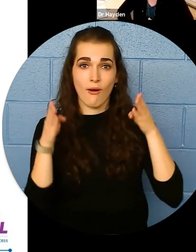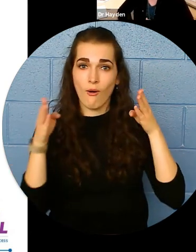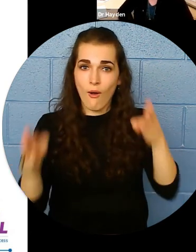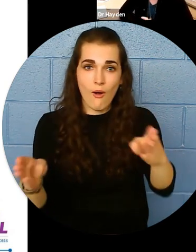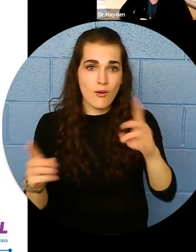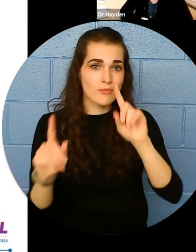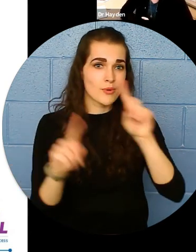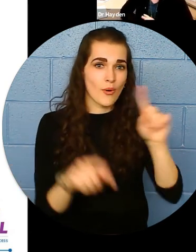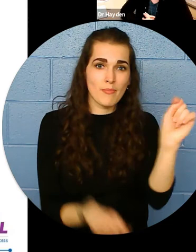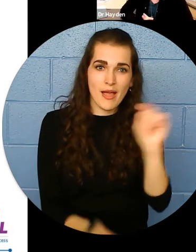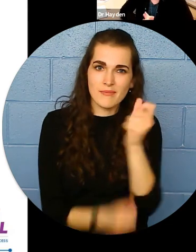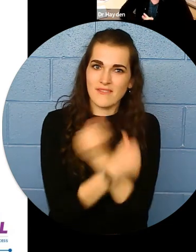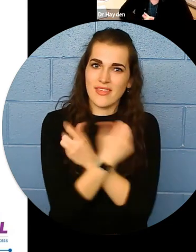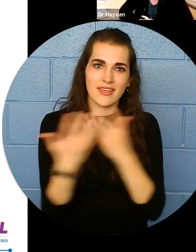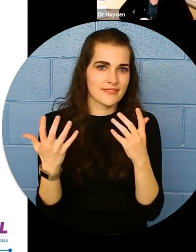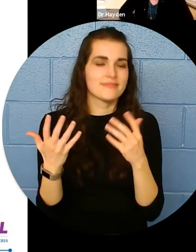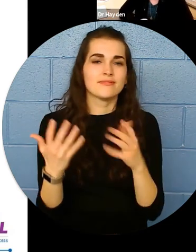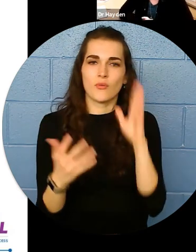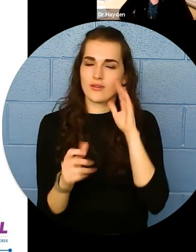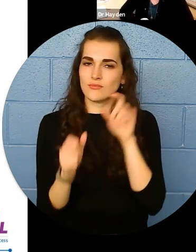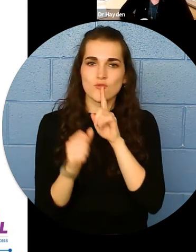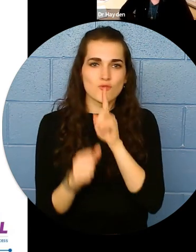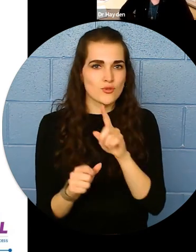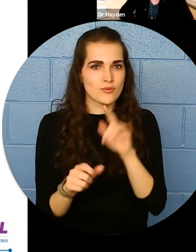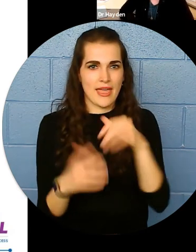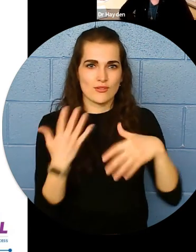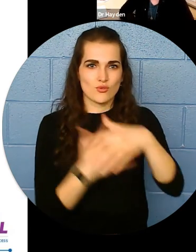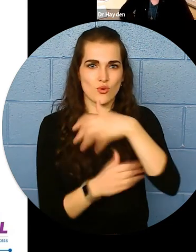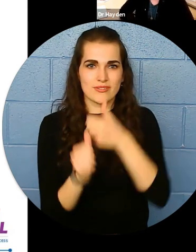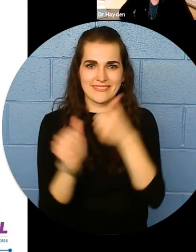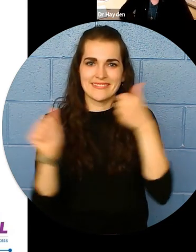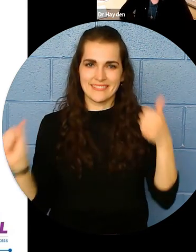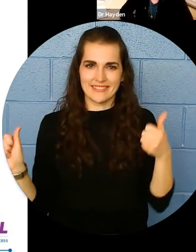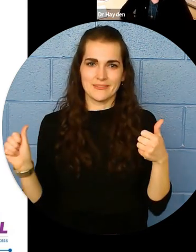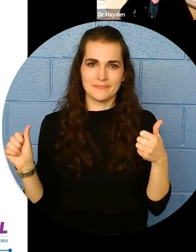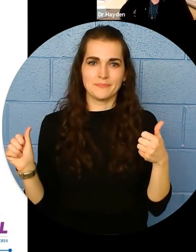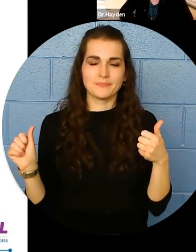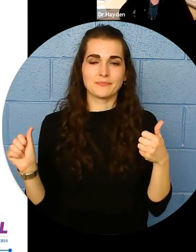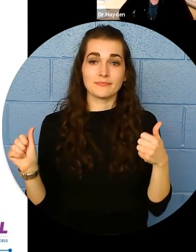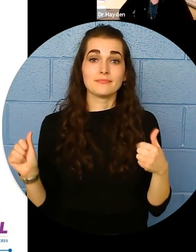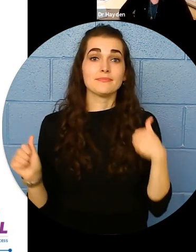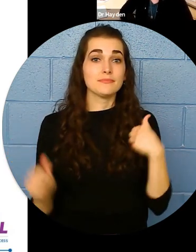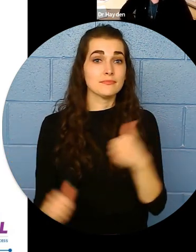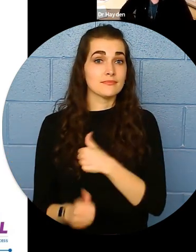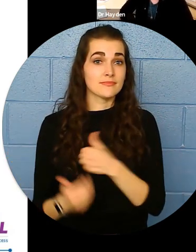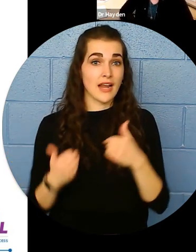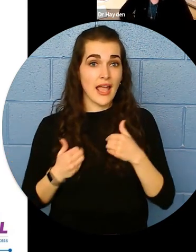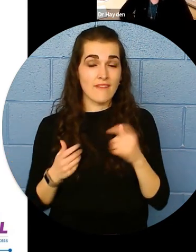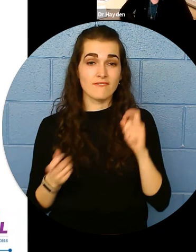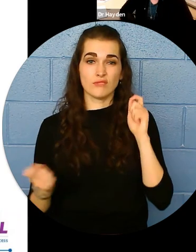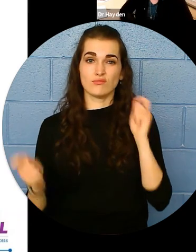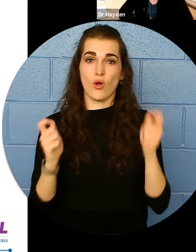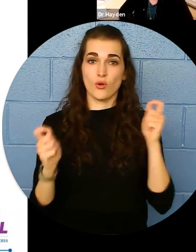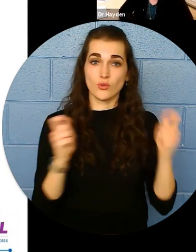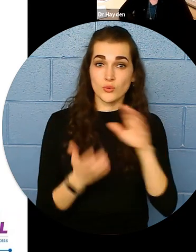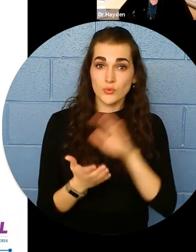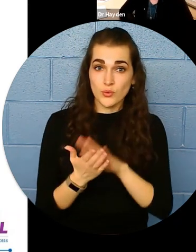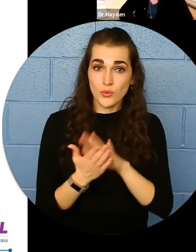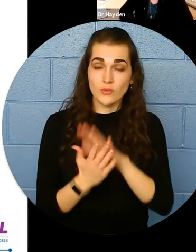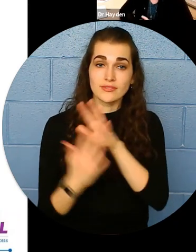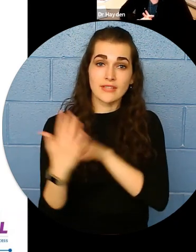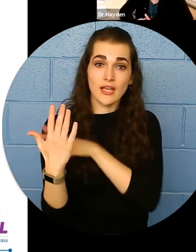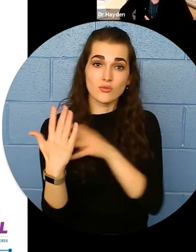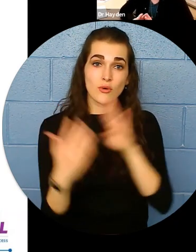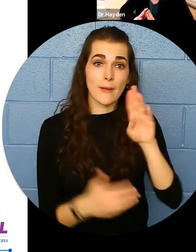we go to the bathroom, everything. So we will maintain that social distancing. We have altered the school and bus schedules to